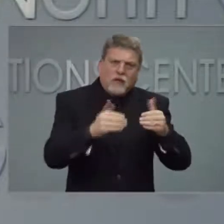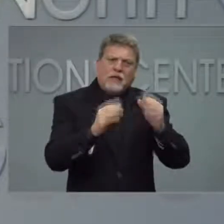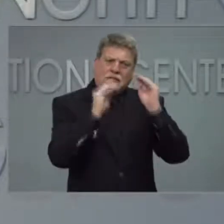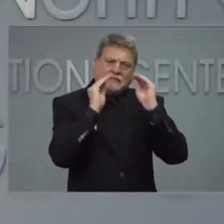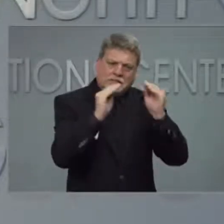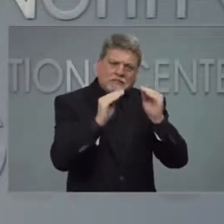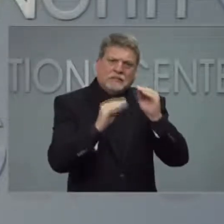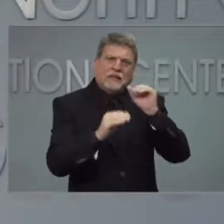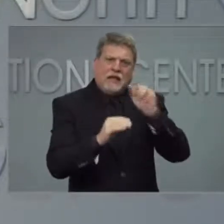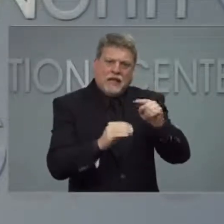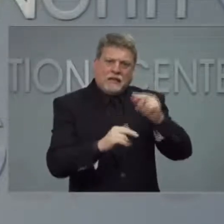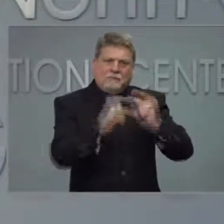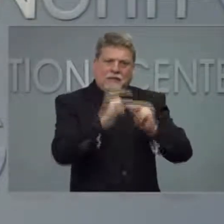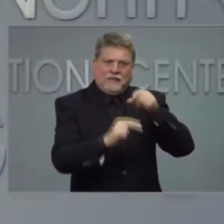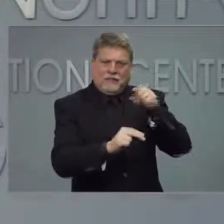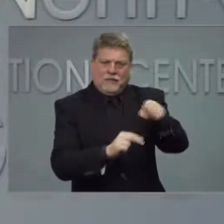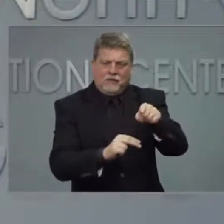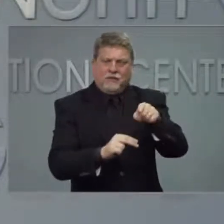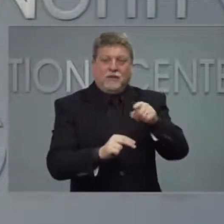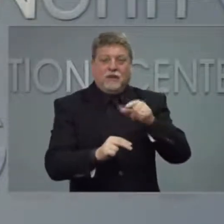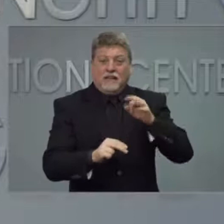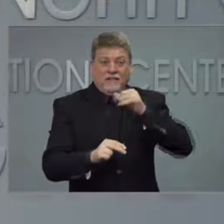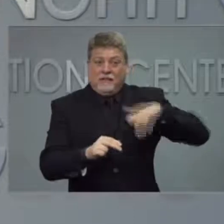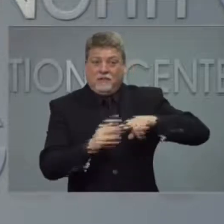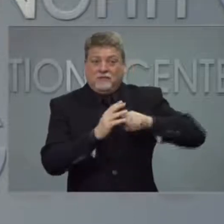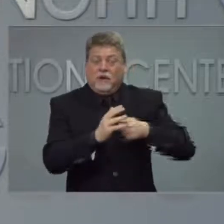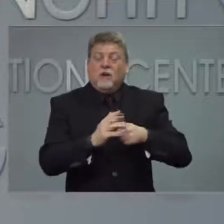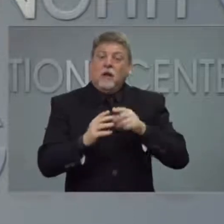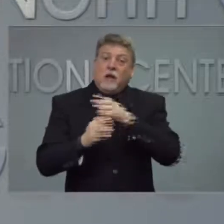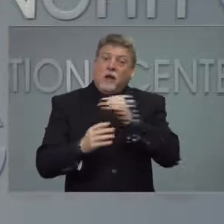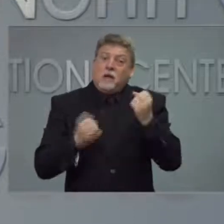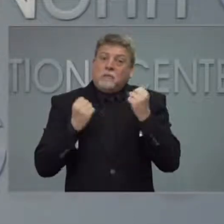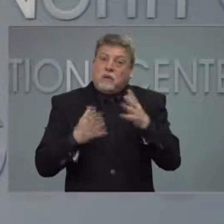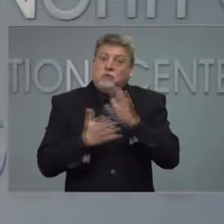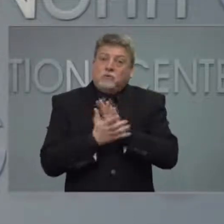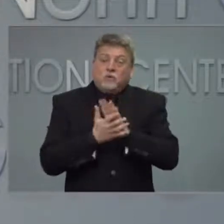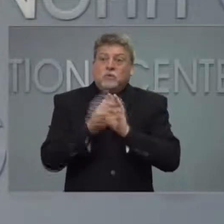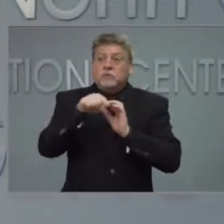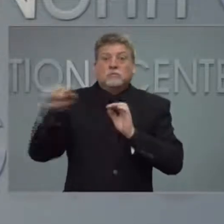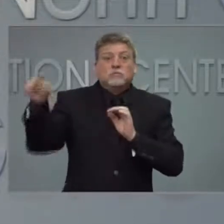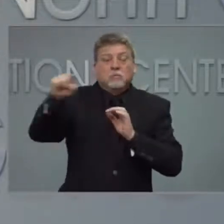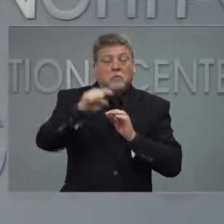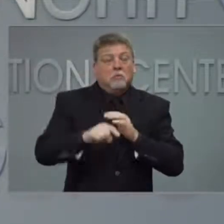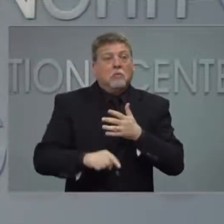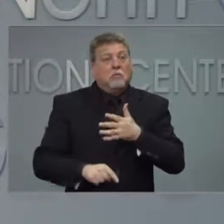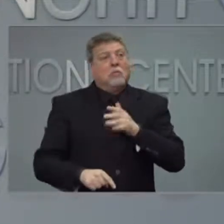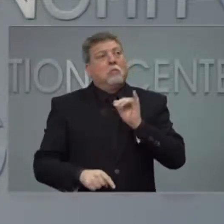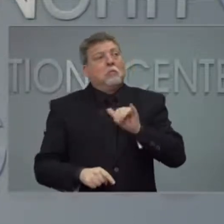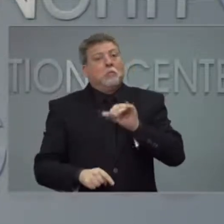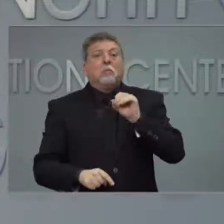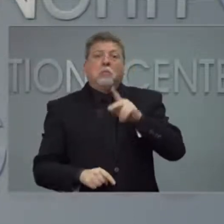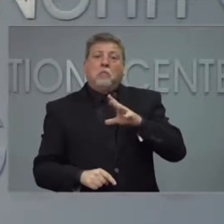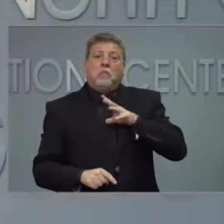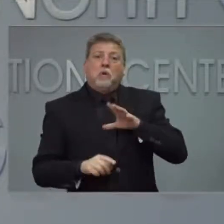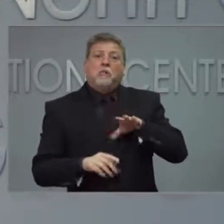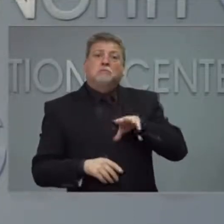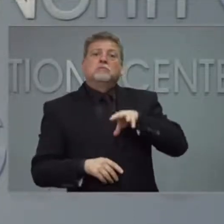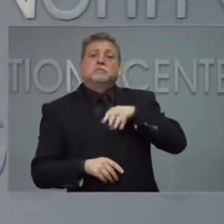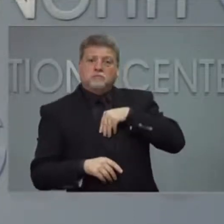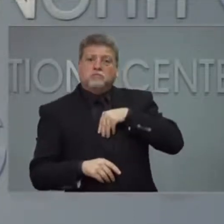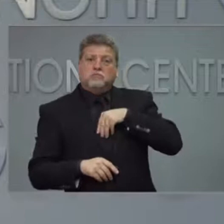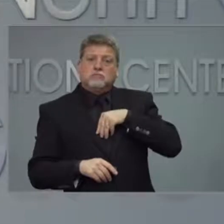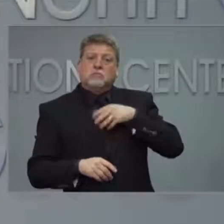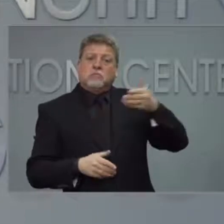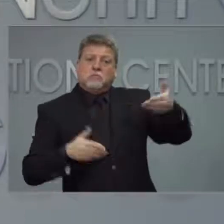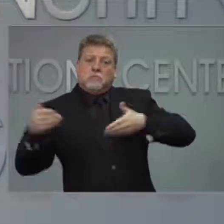have not. And a lot of school districts have responded to this. We're hoping that more continue